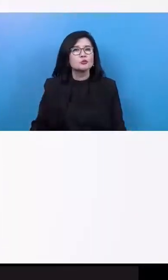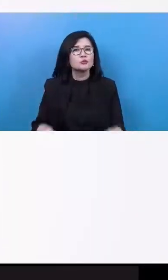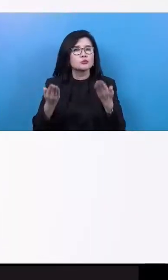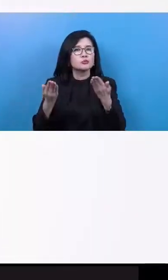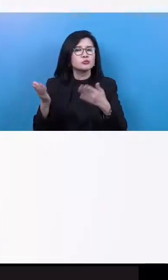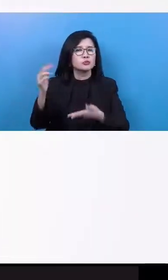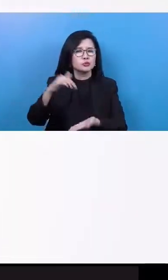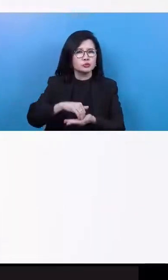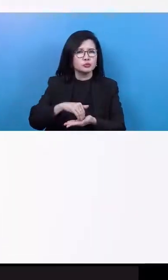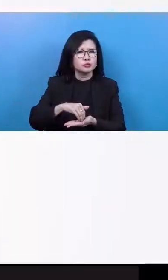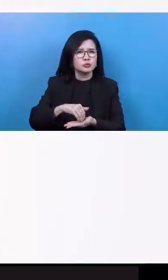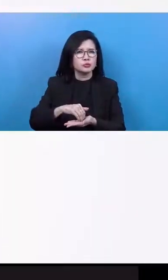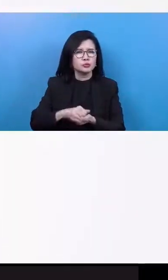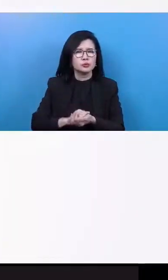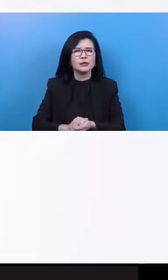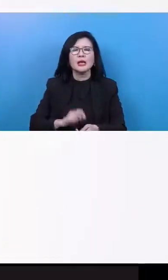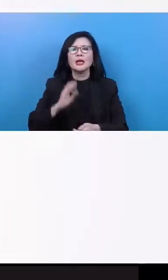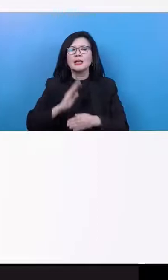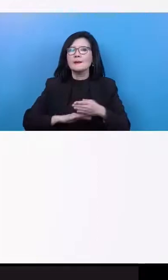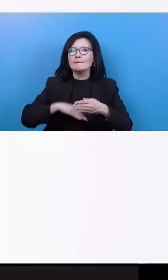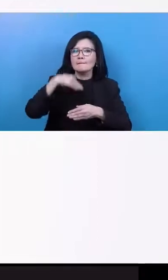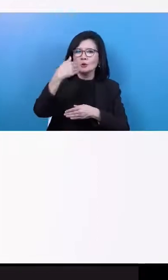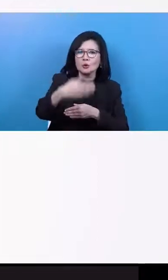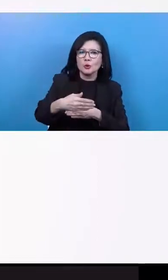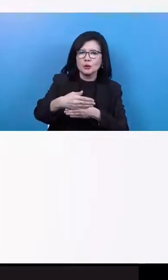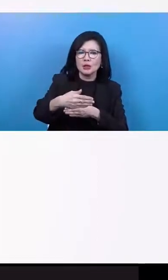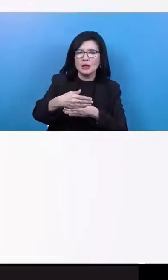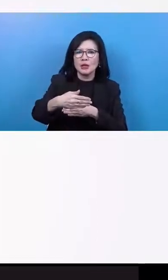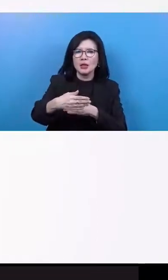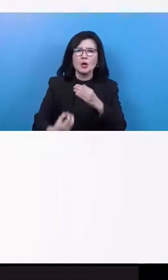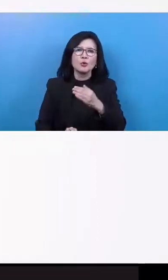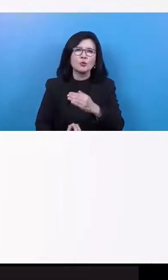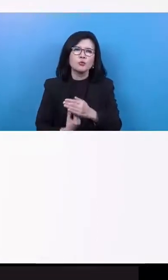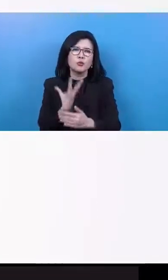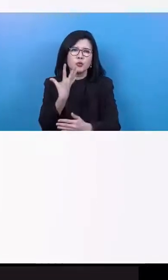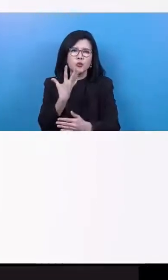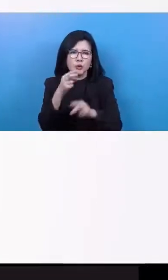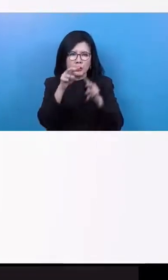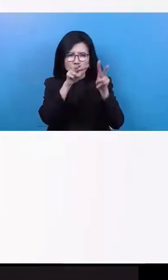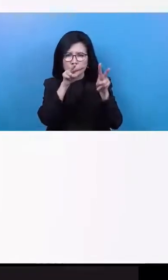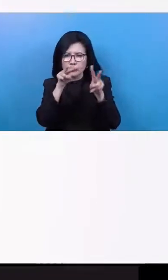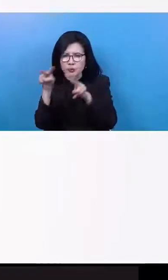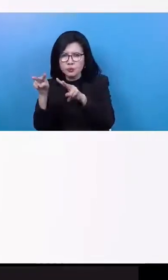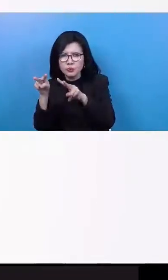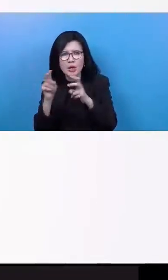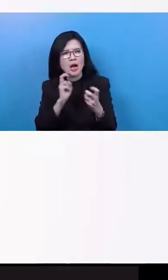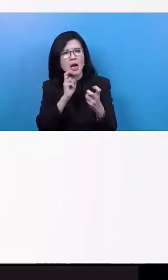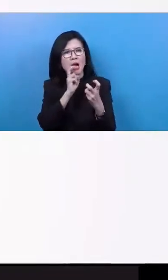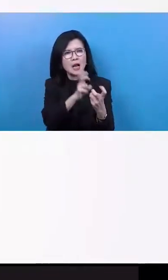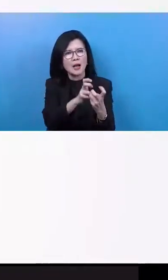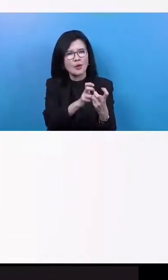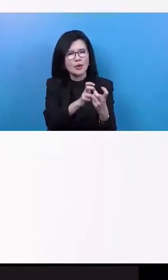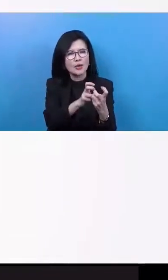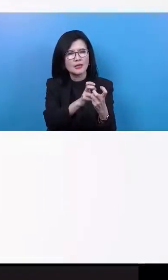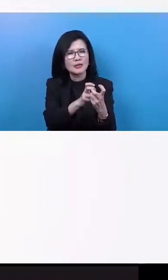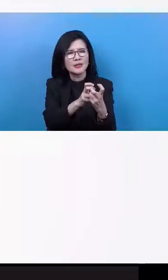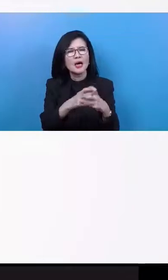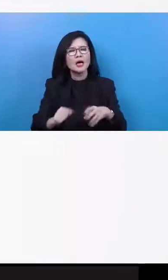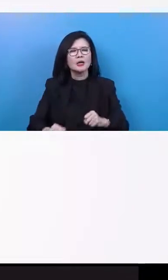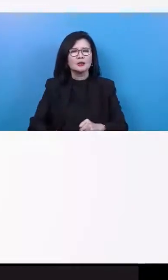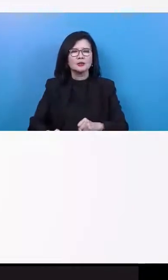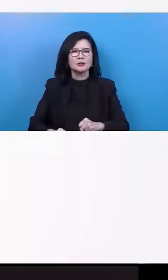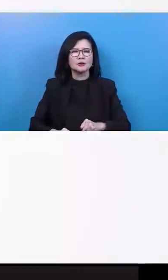to develop monitoring and reporting tools for the frameworks that are in place, and to make sure